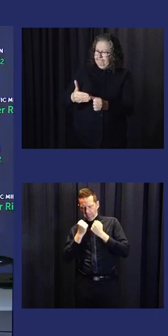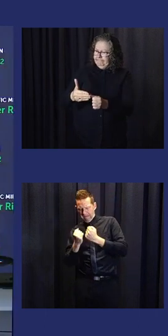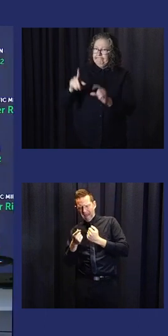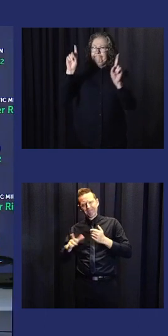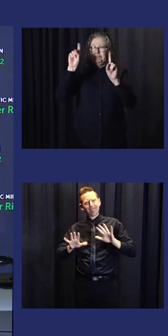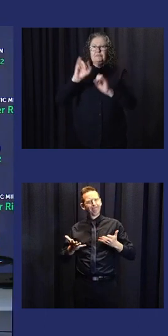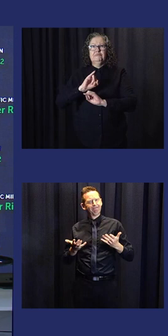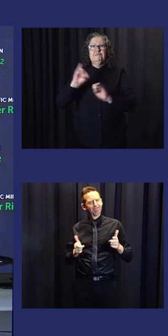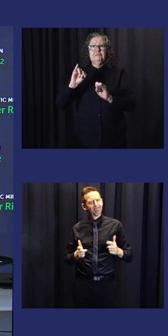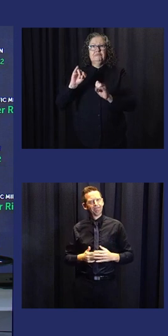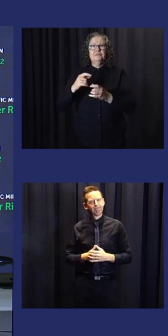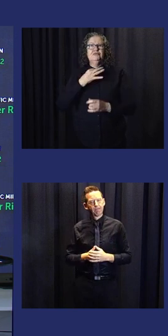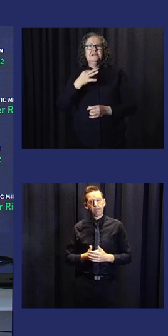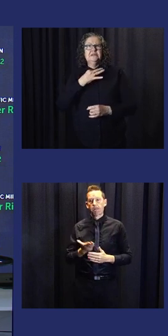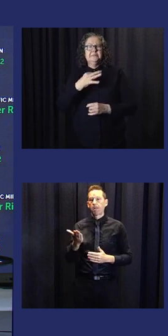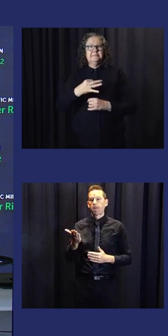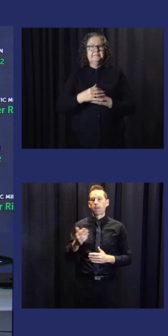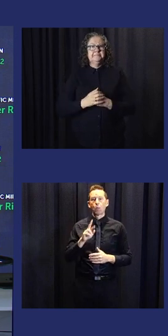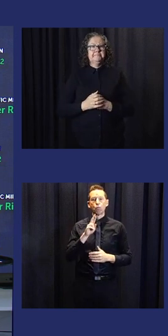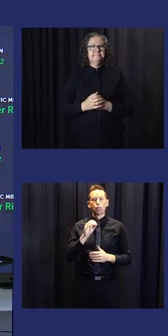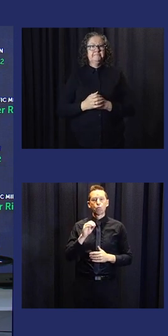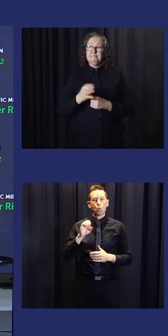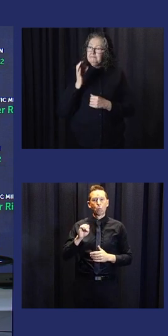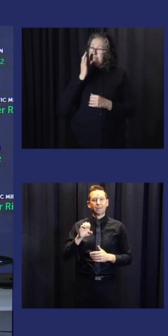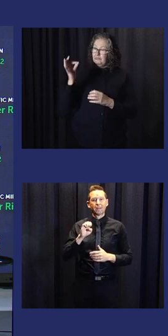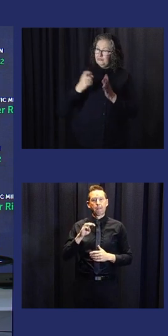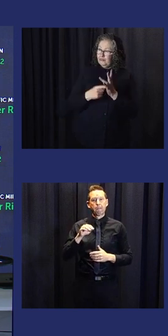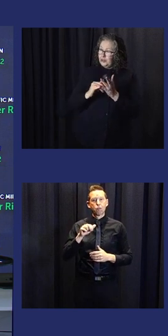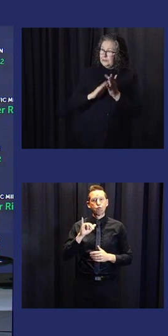Perhaps, Rosemary, you could jump in with this question.